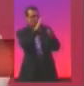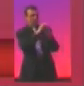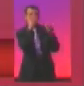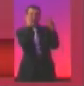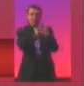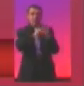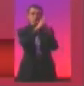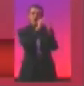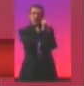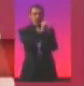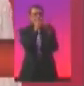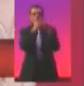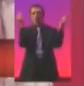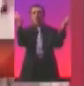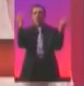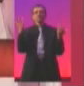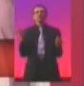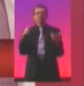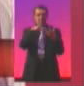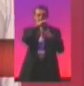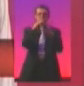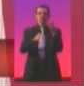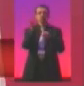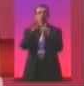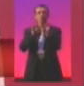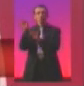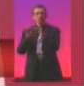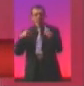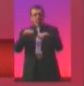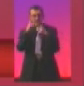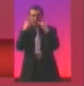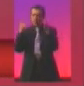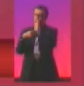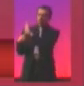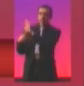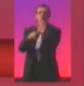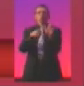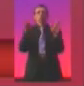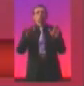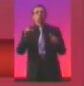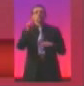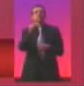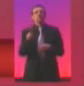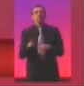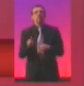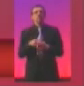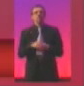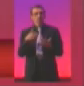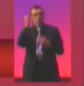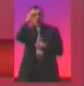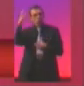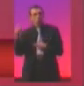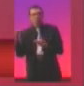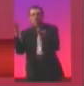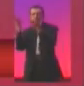weekends, gone under a Tory government. Conference, these are the choices we have to expose to the British people. And what would the Tories